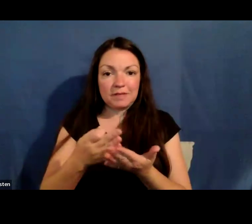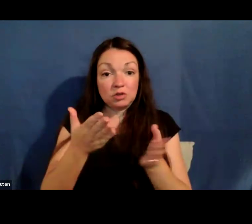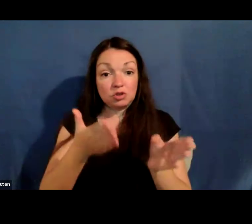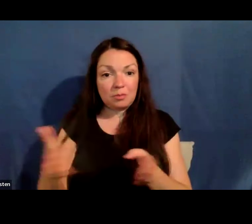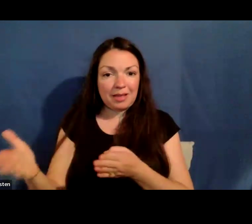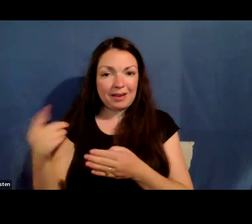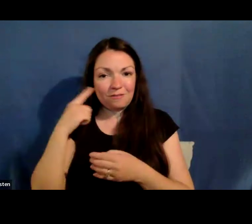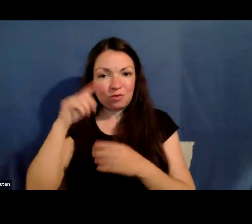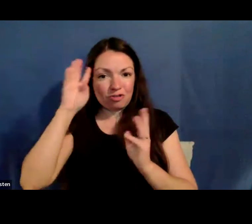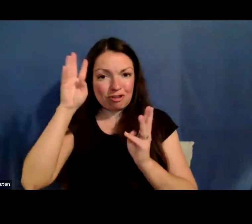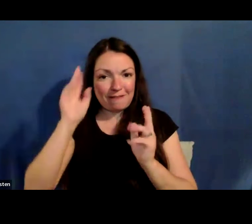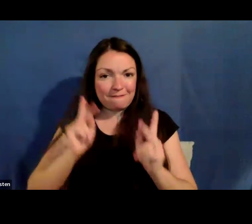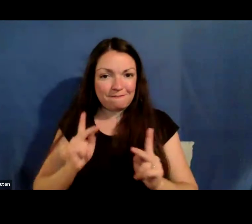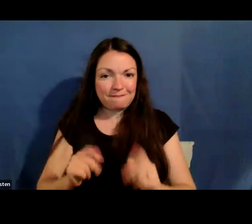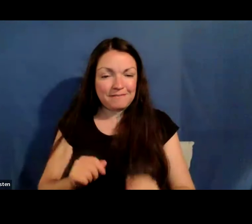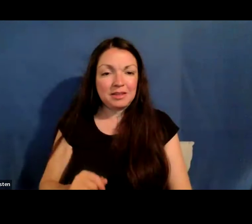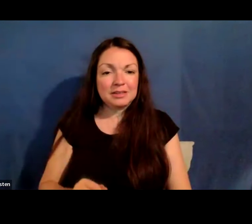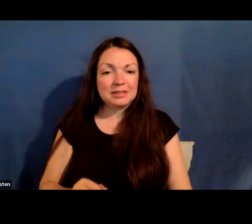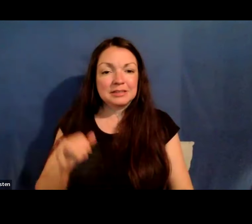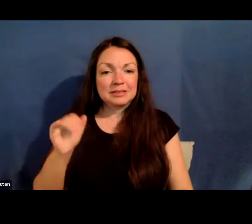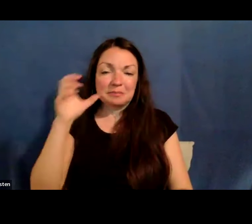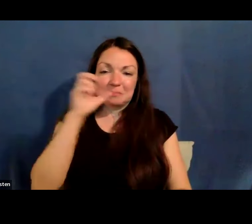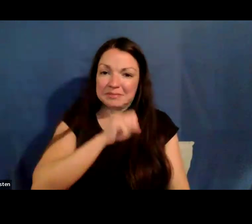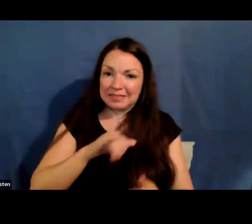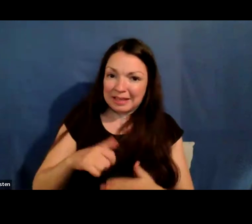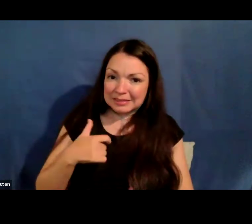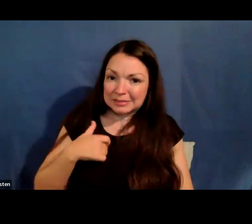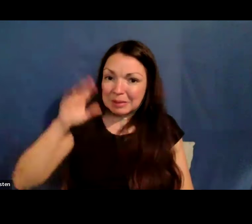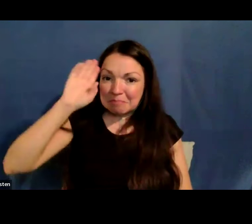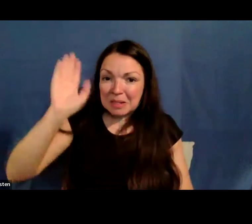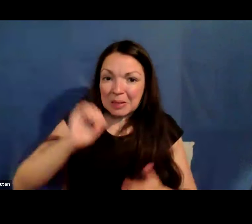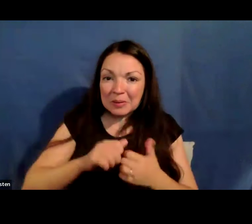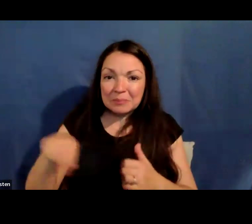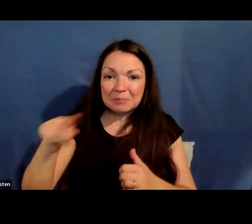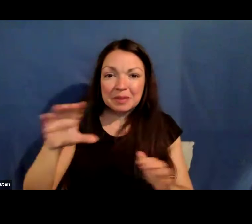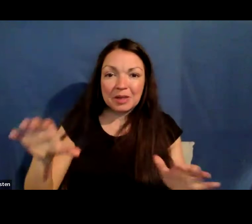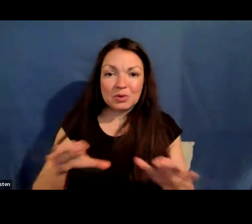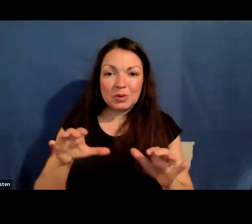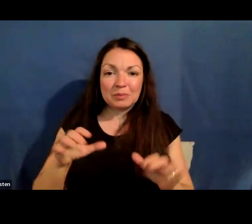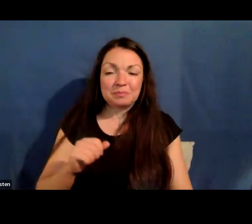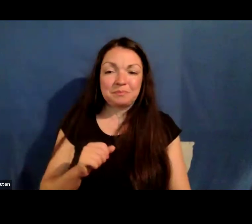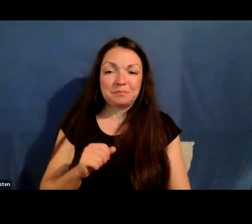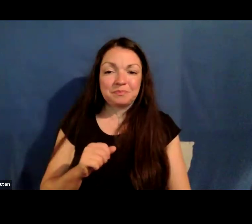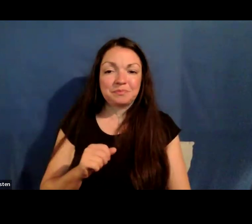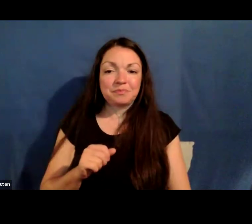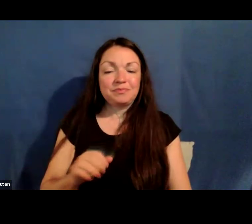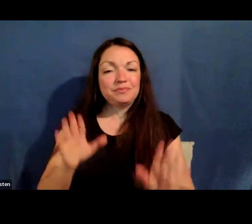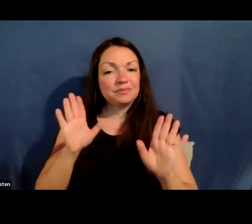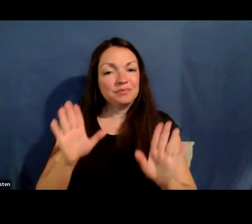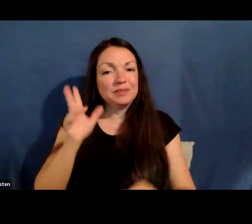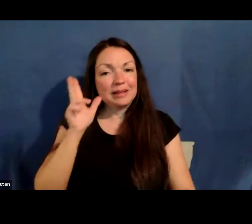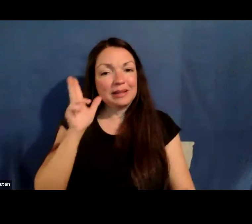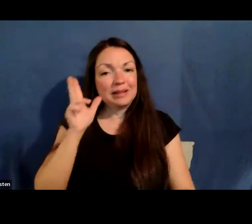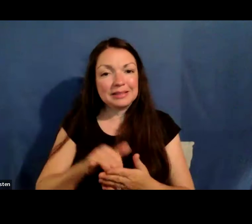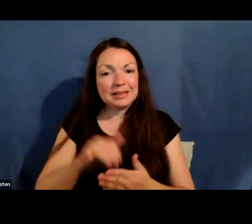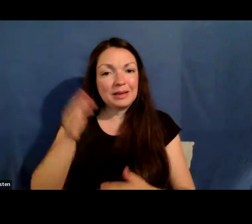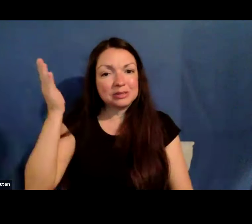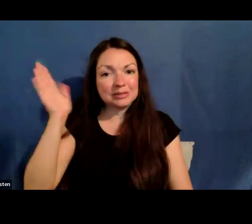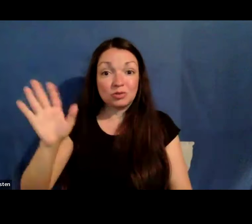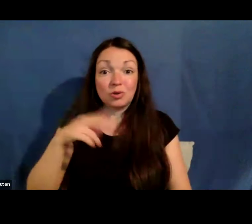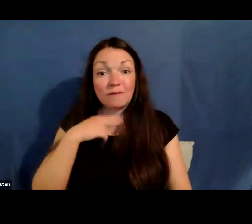I suppose that's going to be me. How are everybody doing? So it was so lovely to listen to that presentation. Your voice